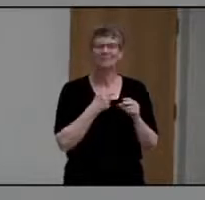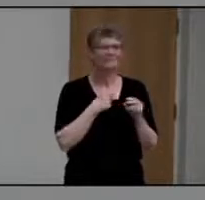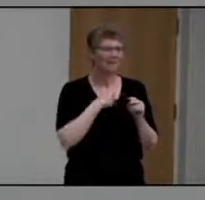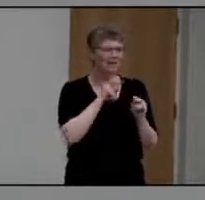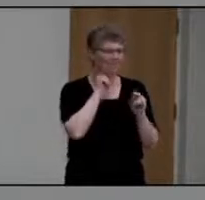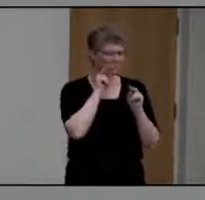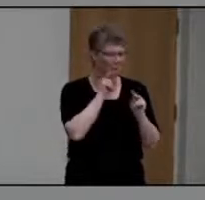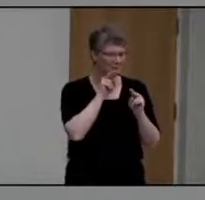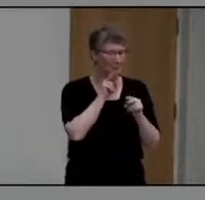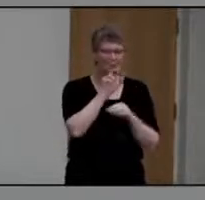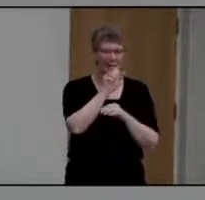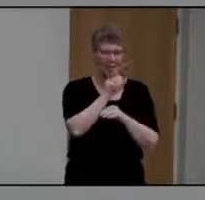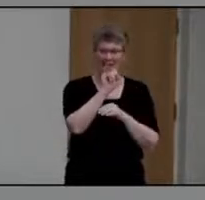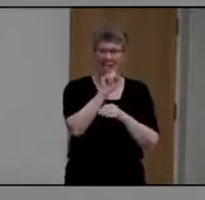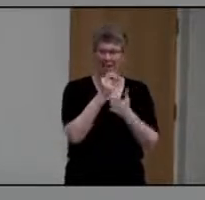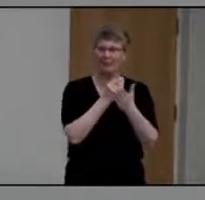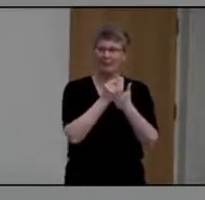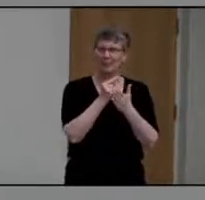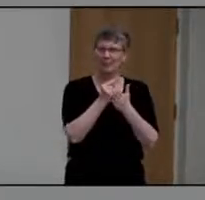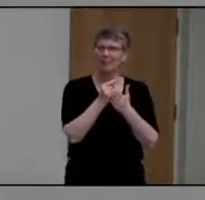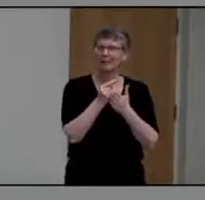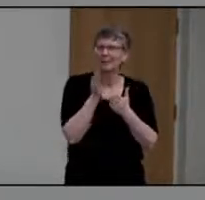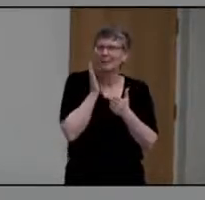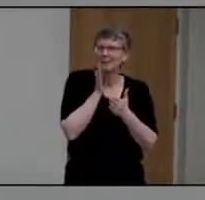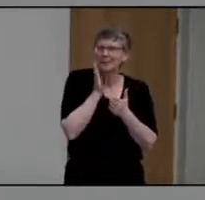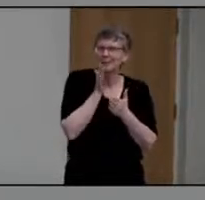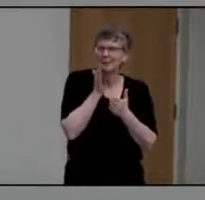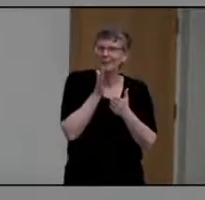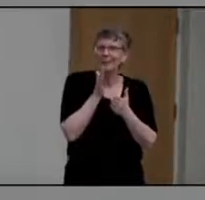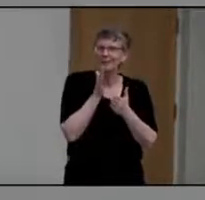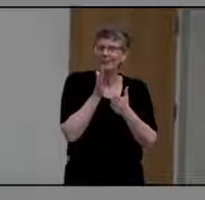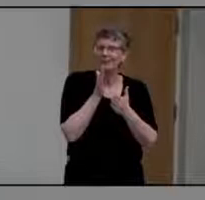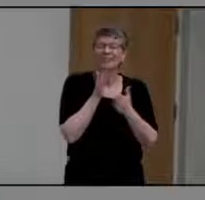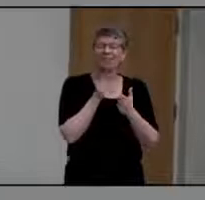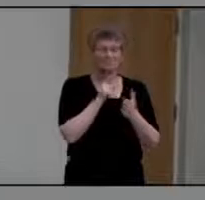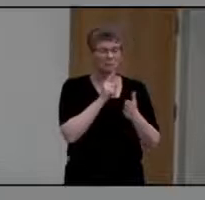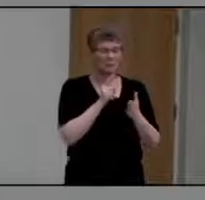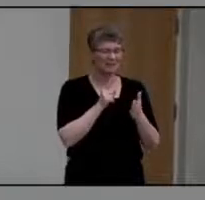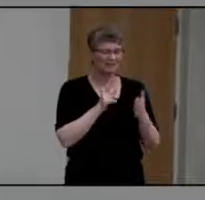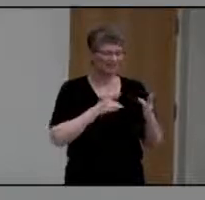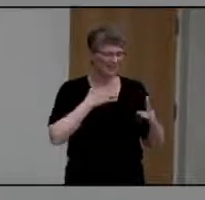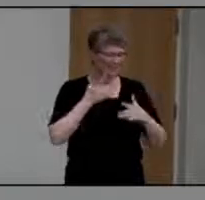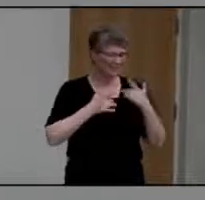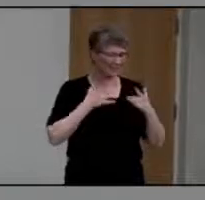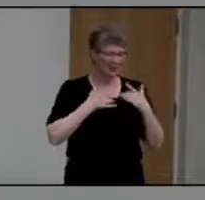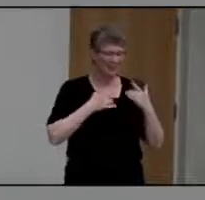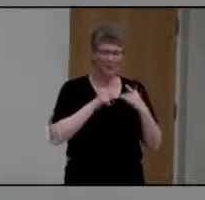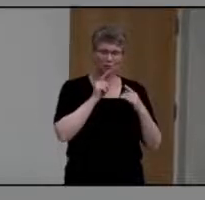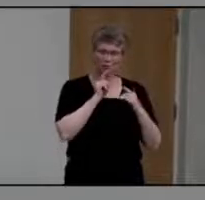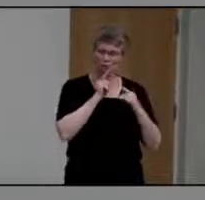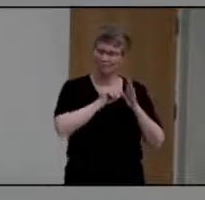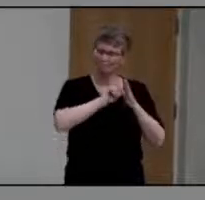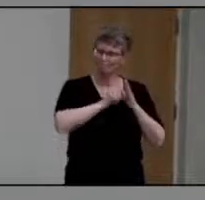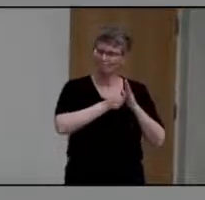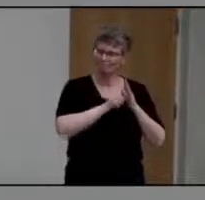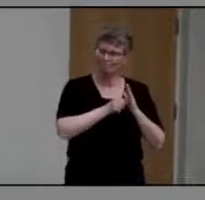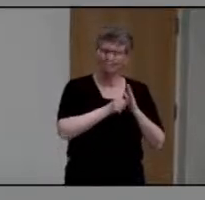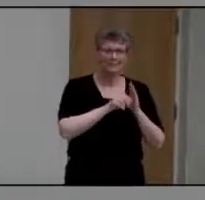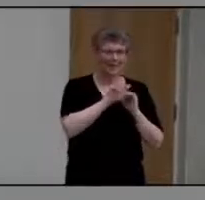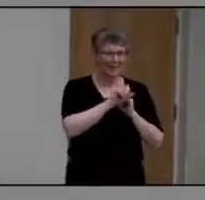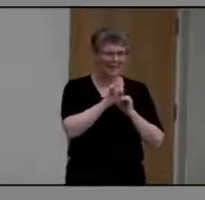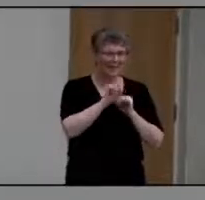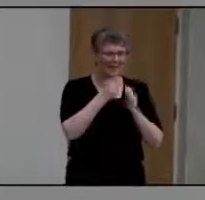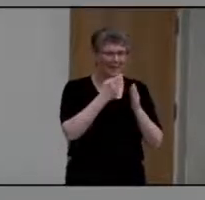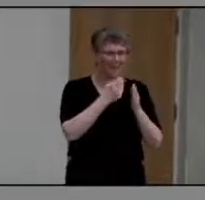forward to AI Week, and it's an exciting time to really put a spotlight on all the things that are happening here, not only